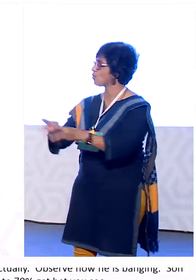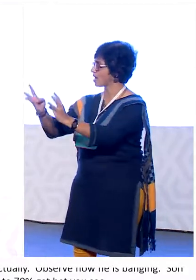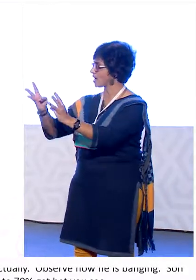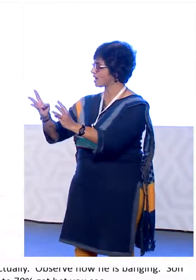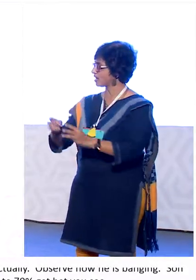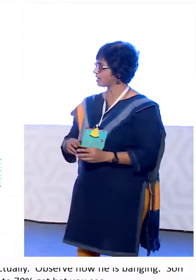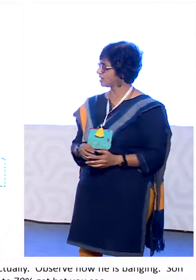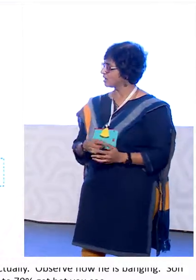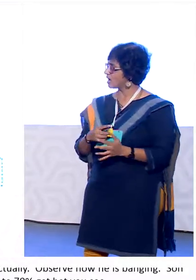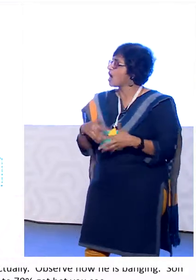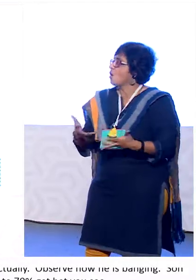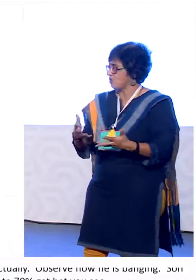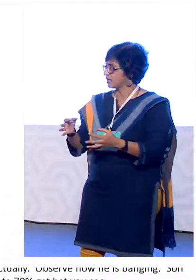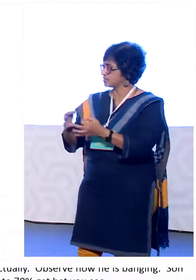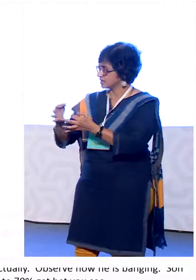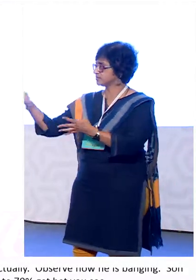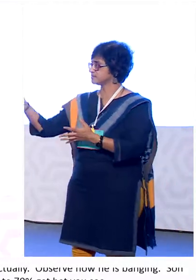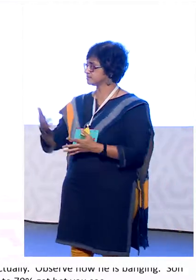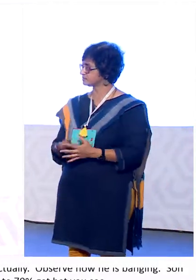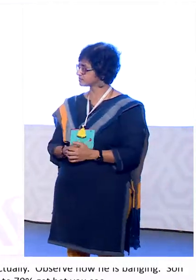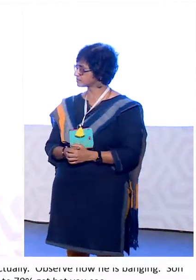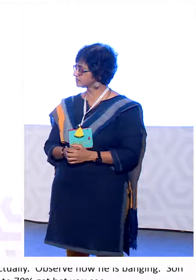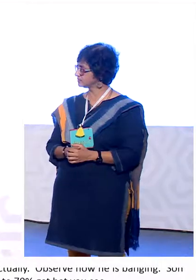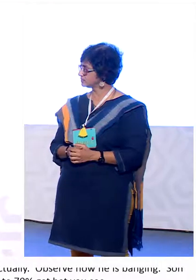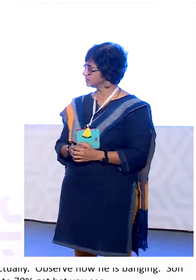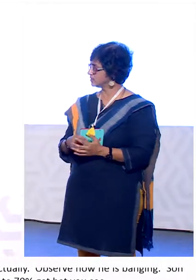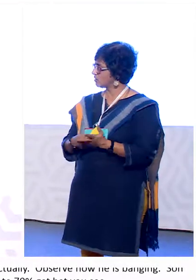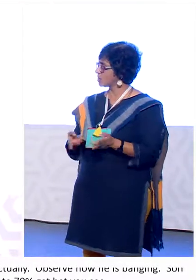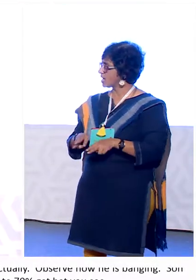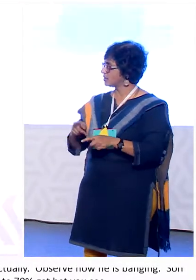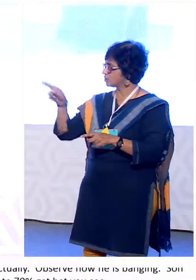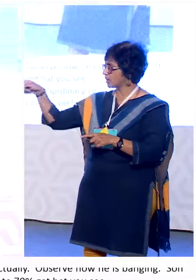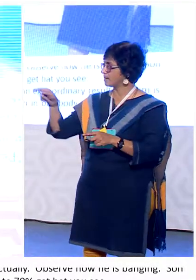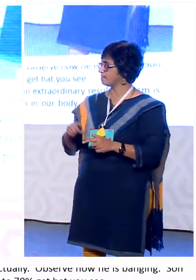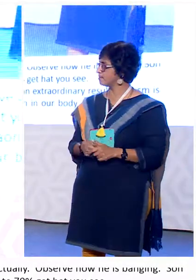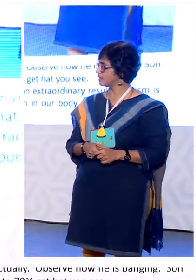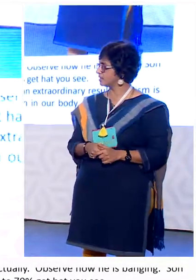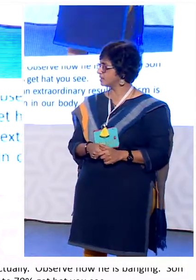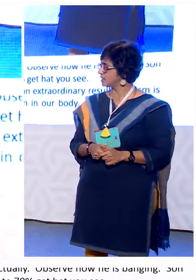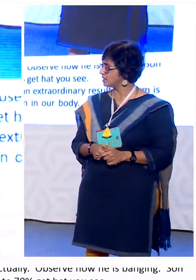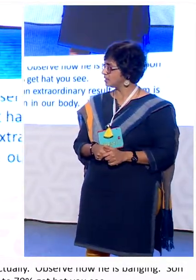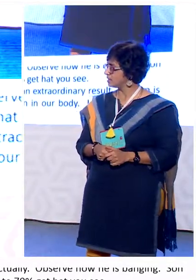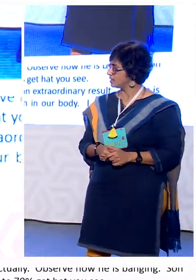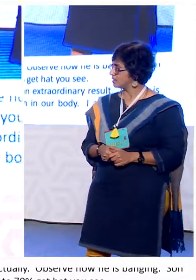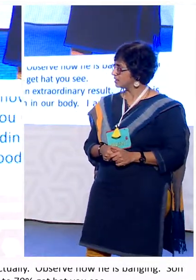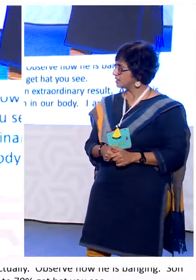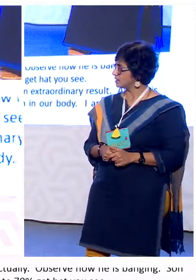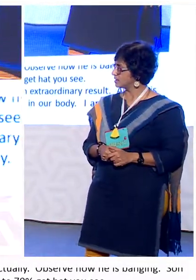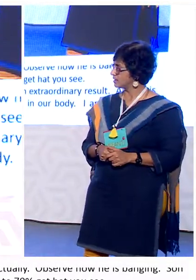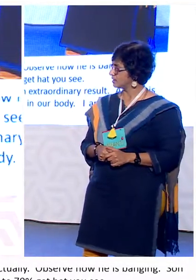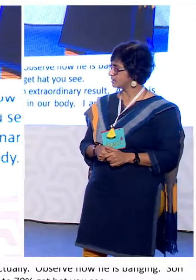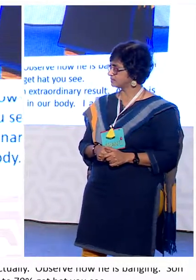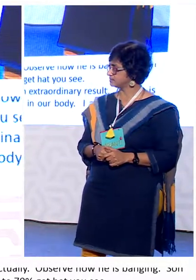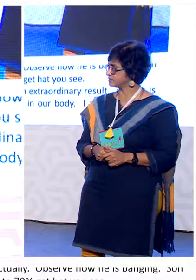better places. Okay, so what happened to me was, from what seemed to be, what was presented to me as a